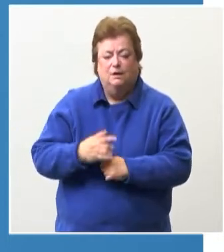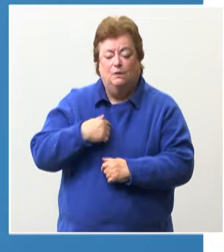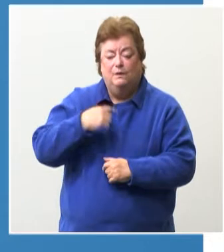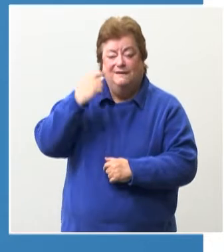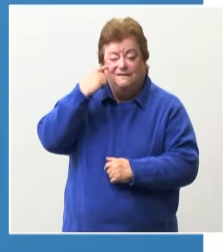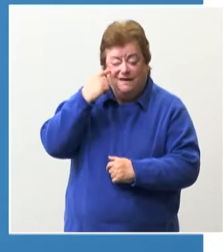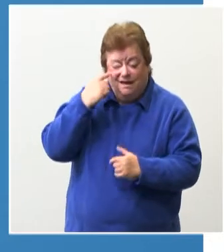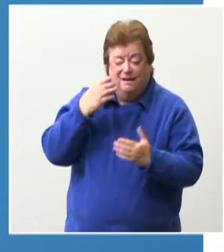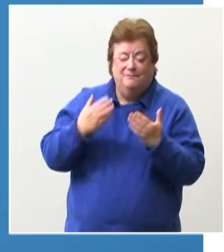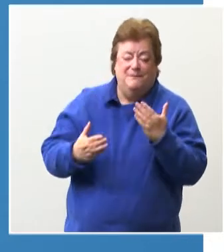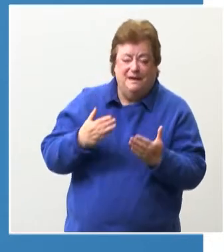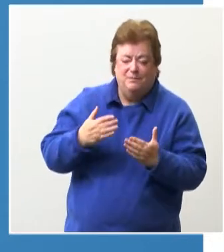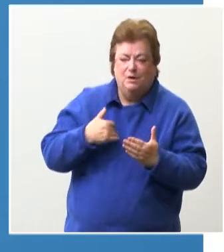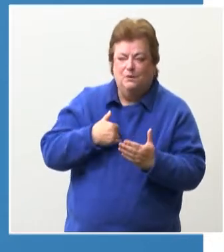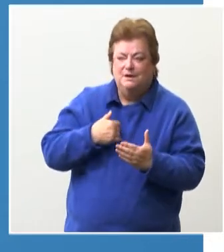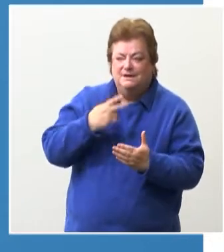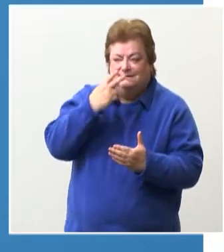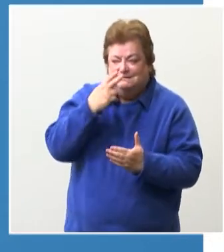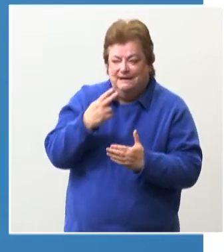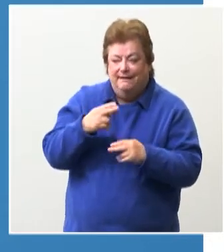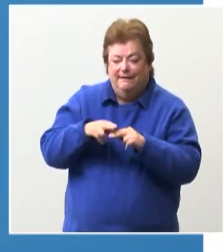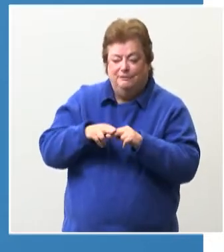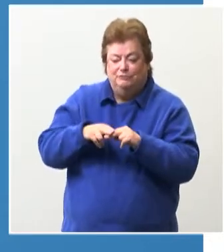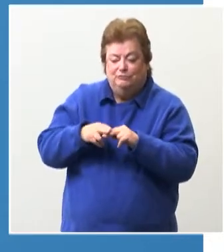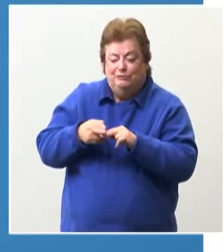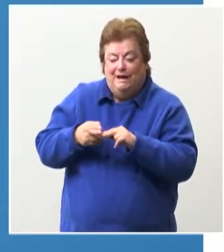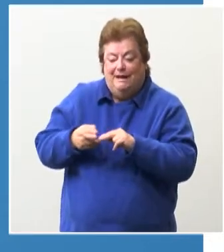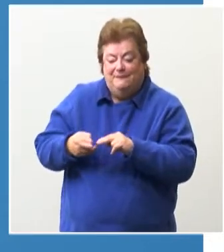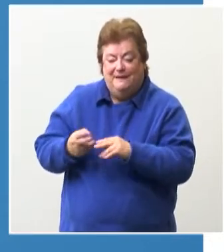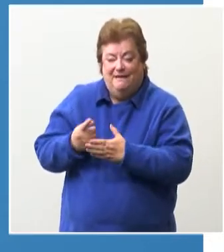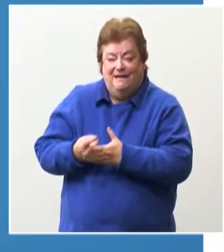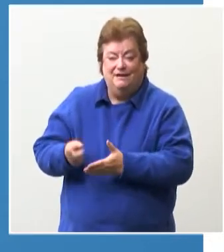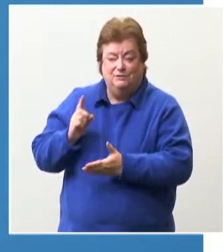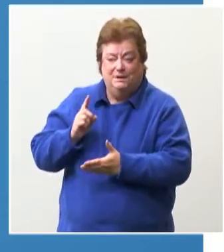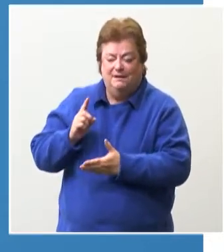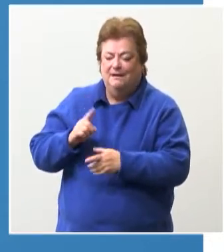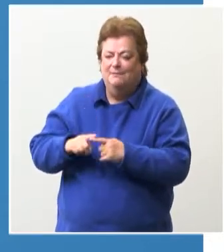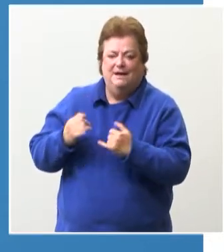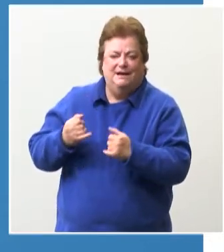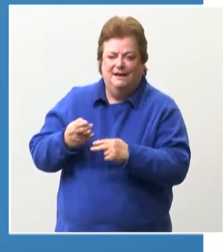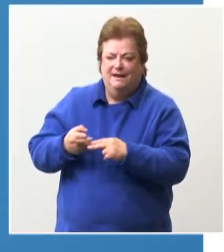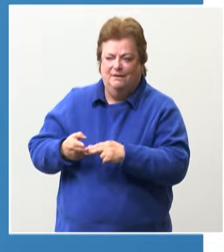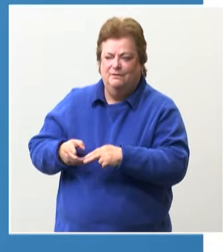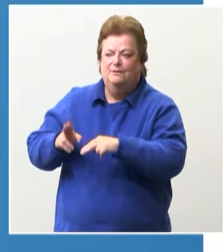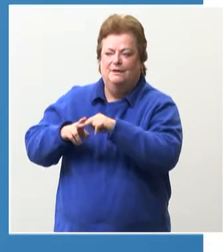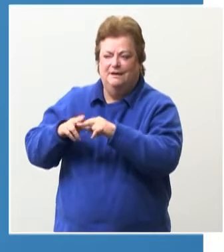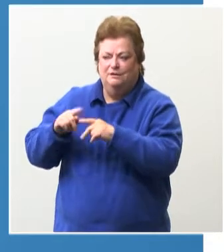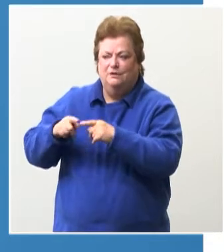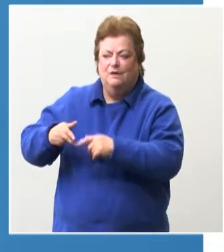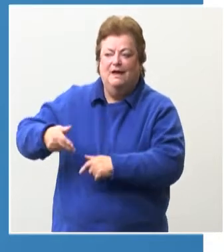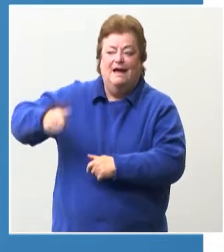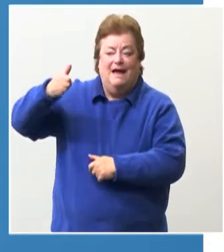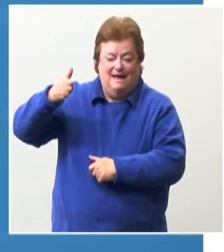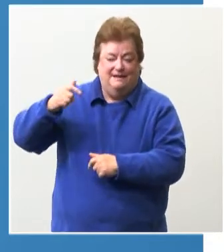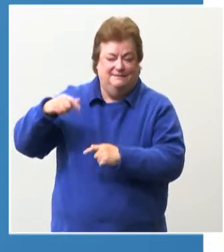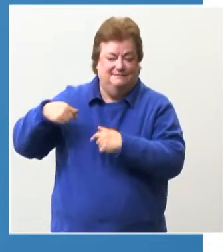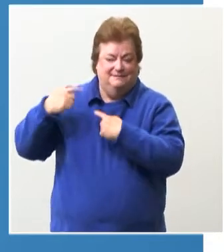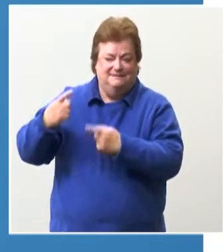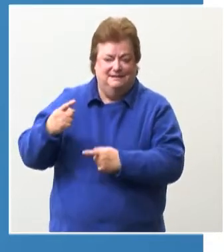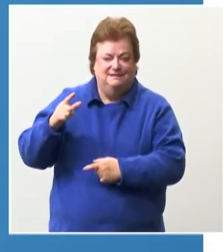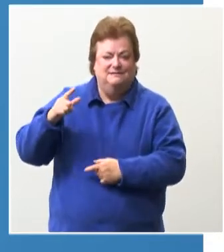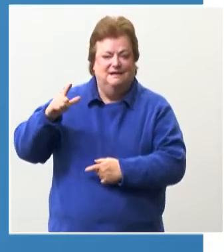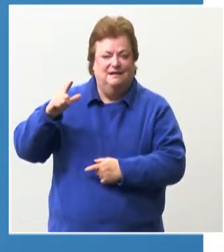maybe just barely seeing a little bit of a drop last week, and in fact, we've popped right up to the highest point that we've been since